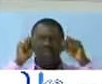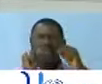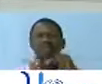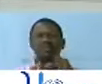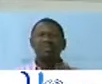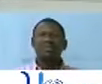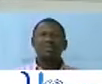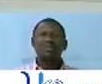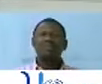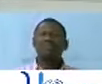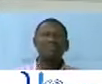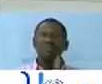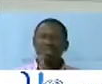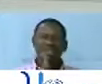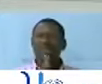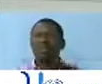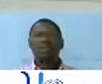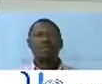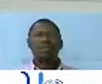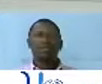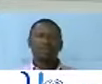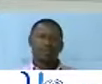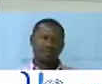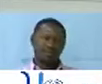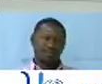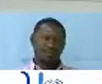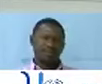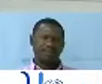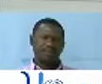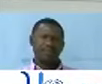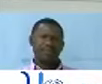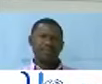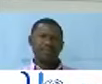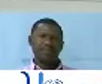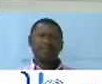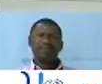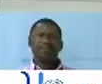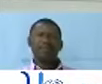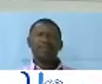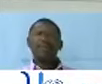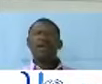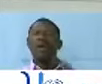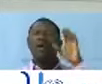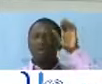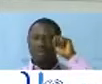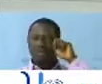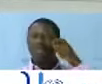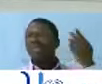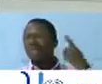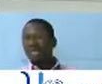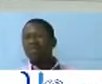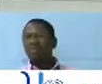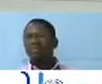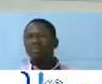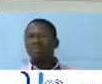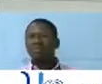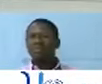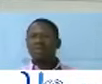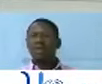want to delve into the realm of speculation, but I understand that she was perceived as a supporter